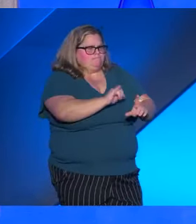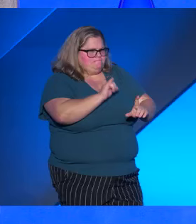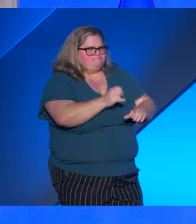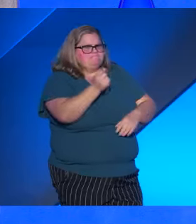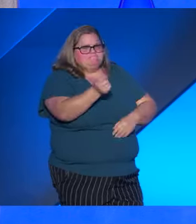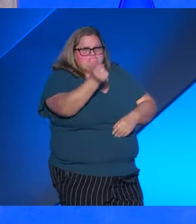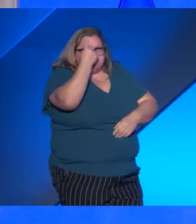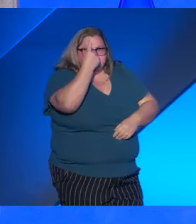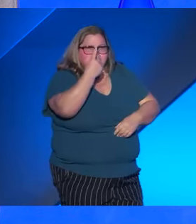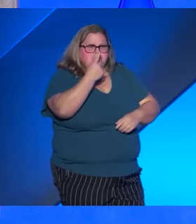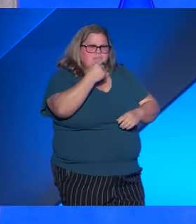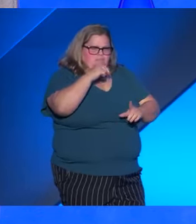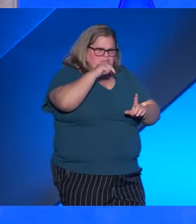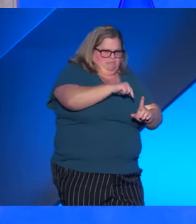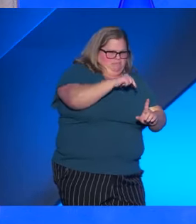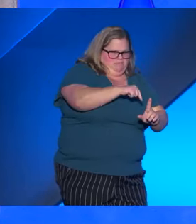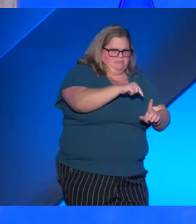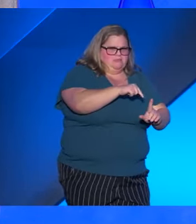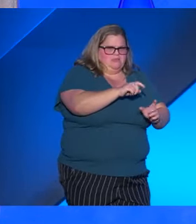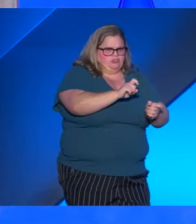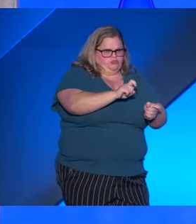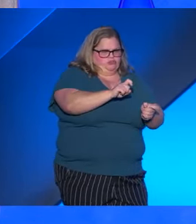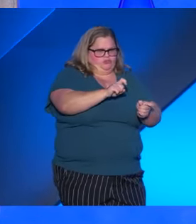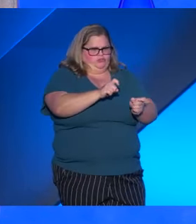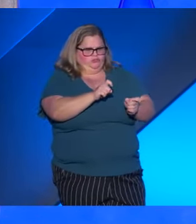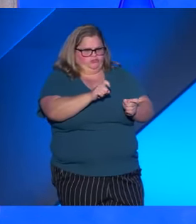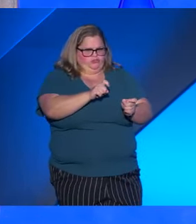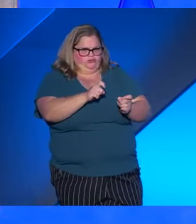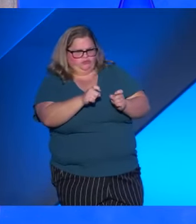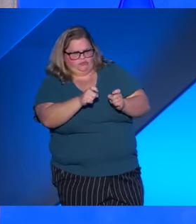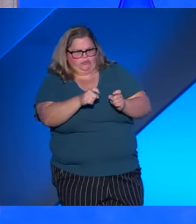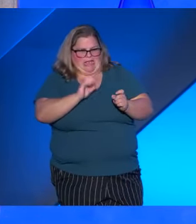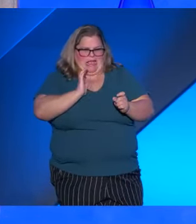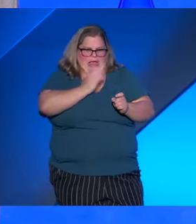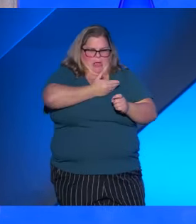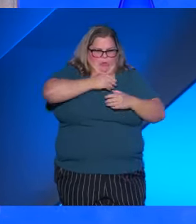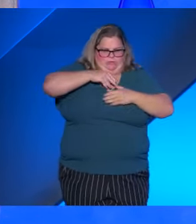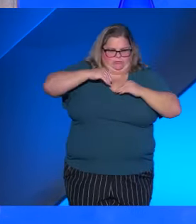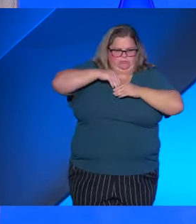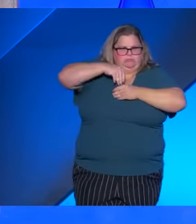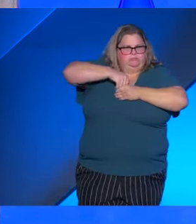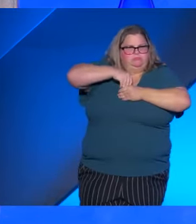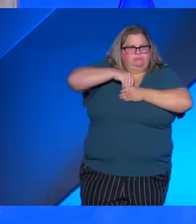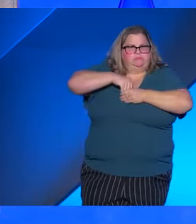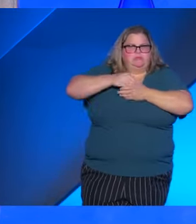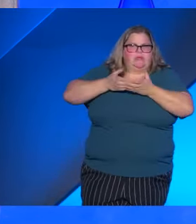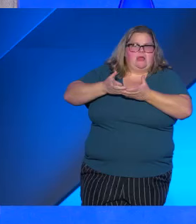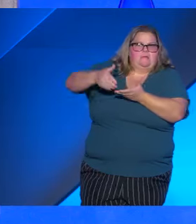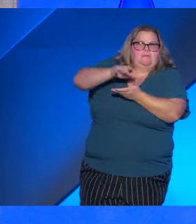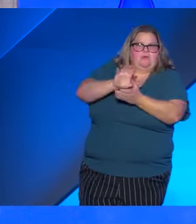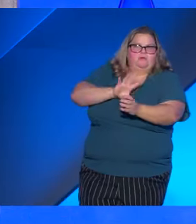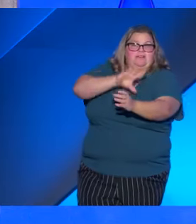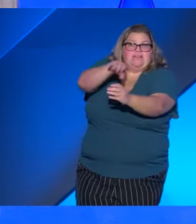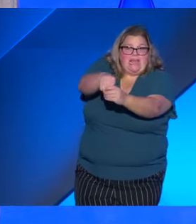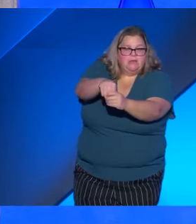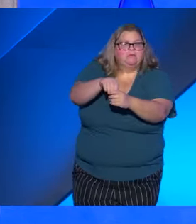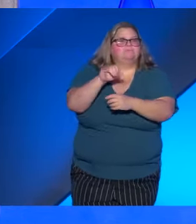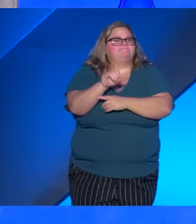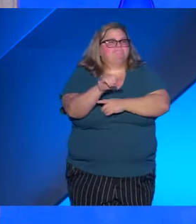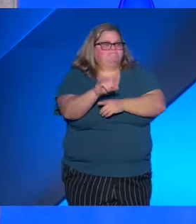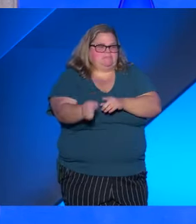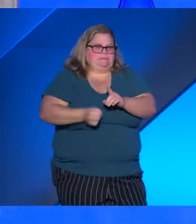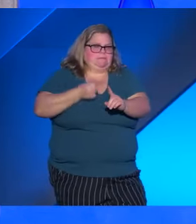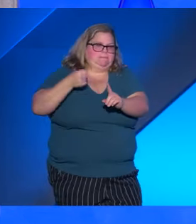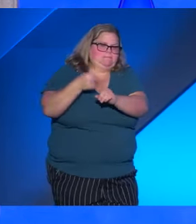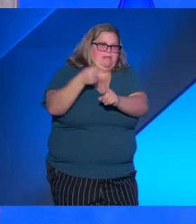understand how that is shaping our levels of engagement, then we start to understand that that is impacting